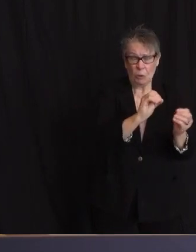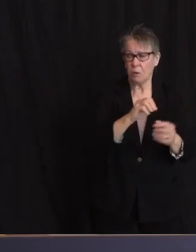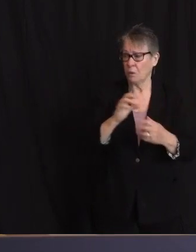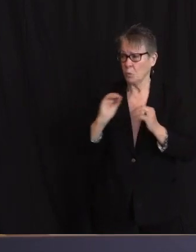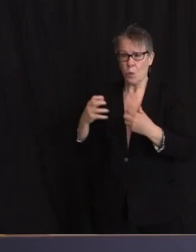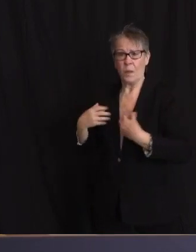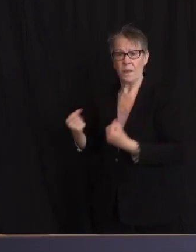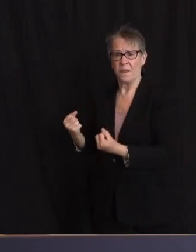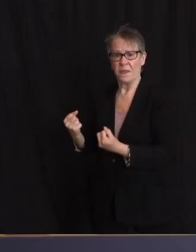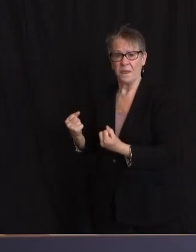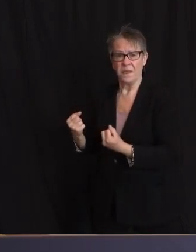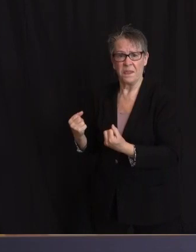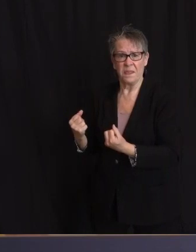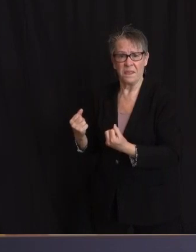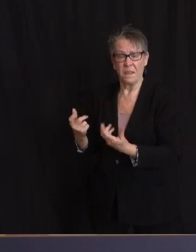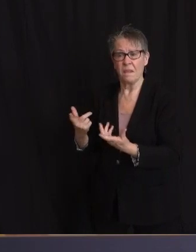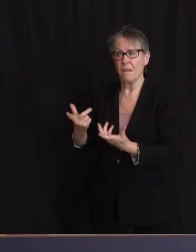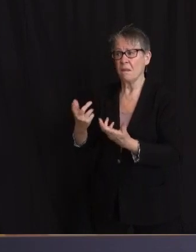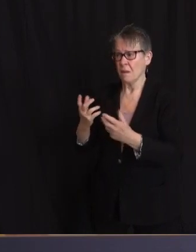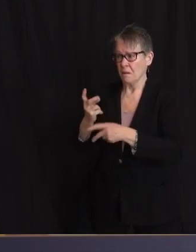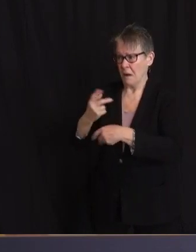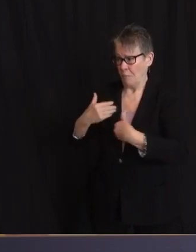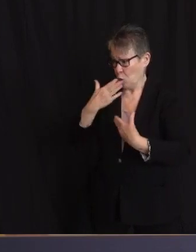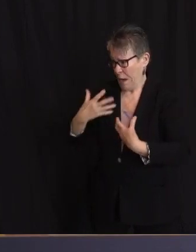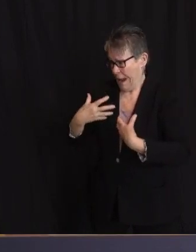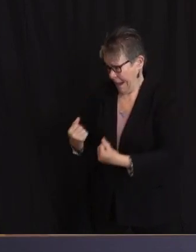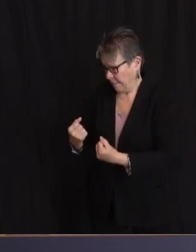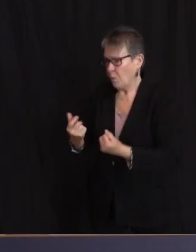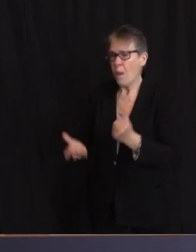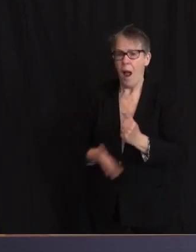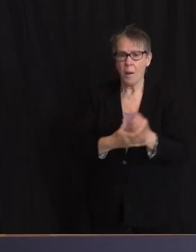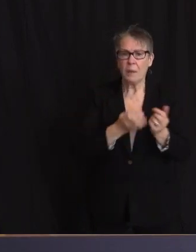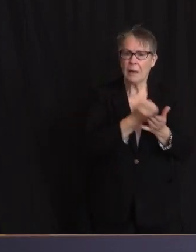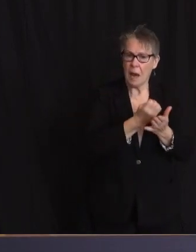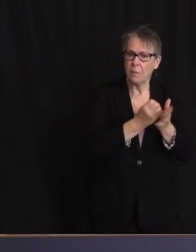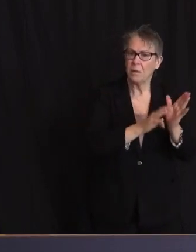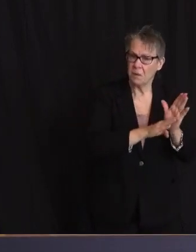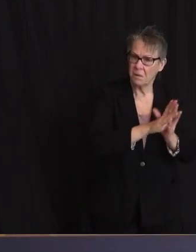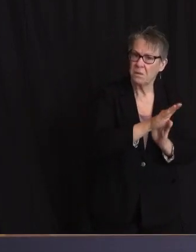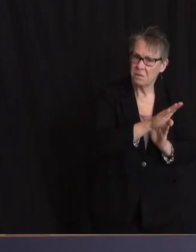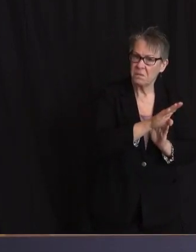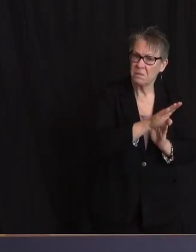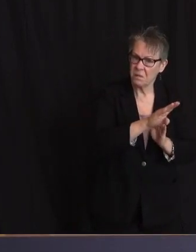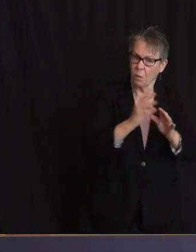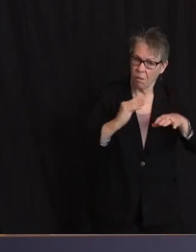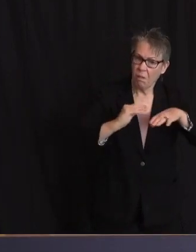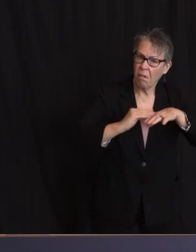not only avoid just outright bad, hostile, stupid behavior,